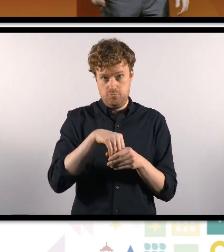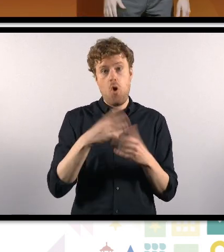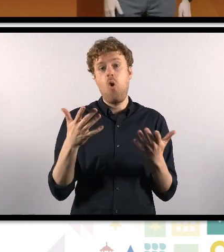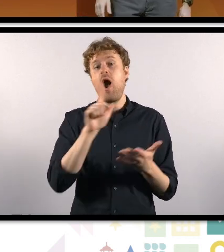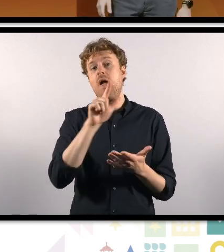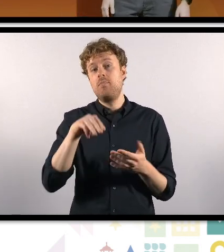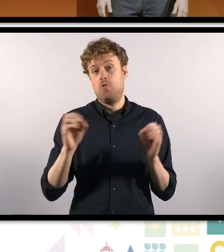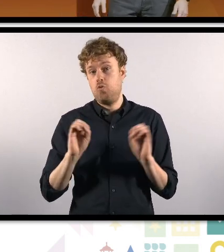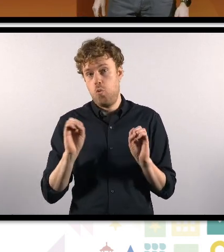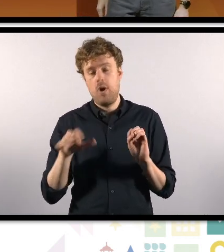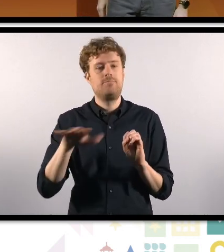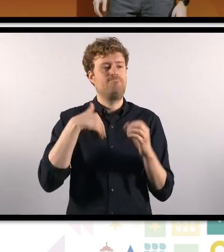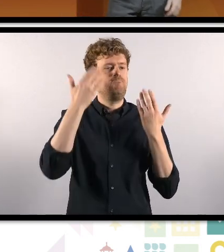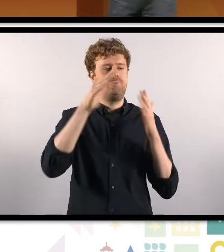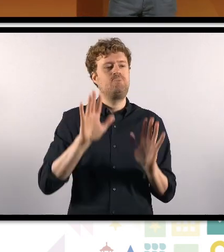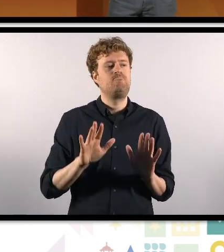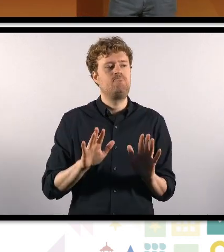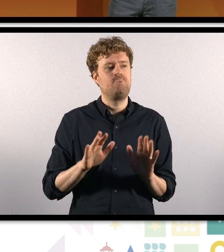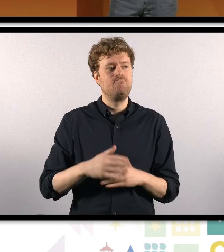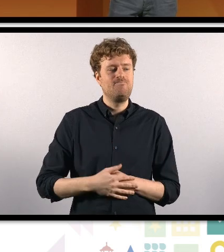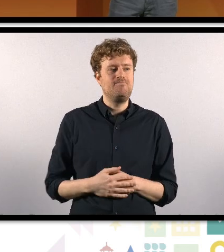different approach in that way.